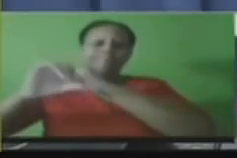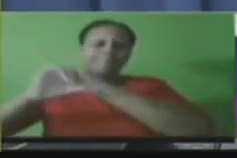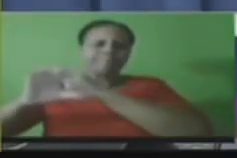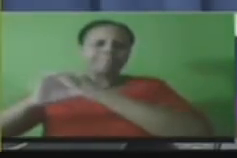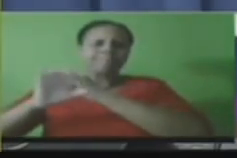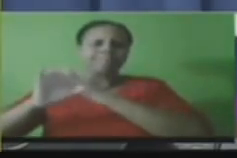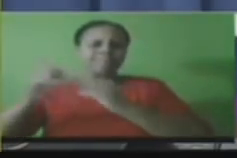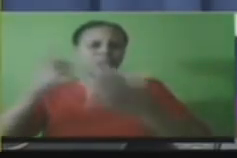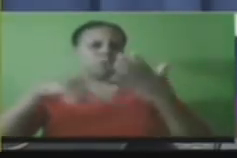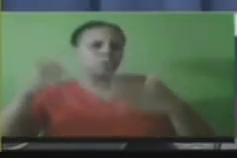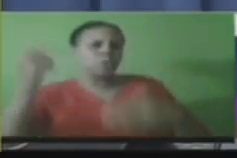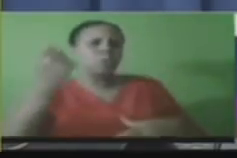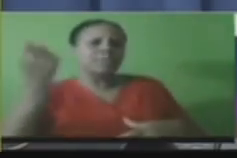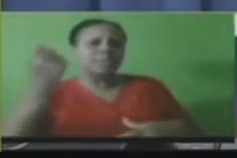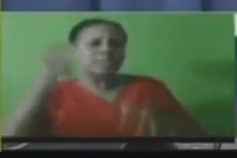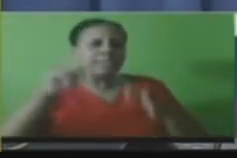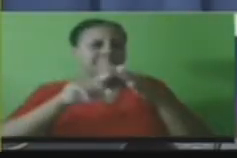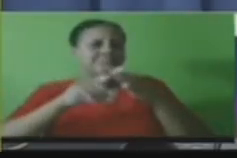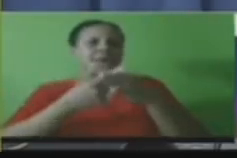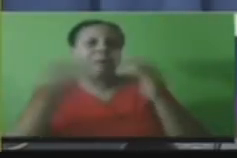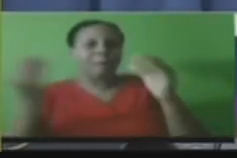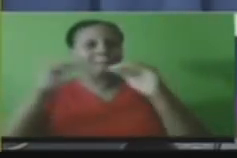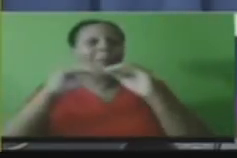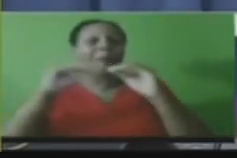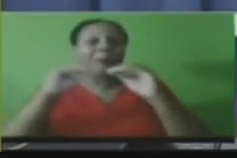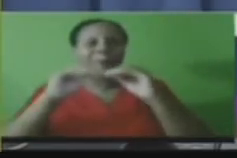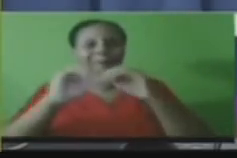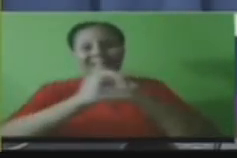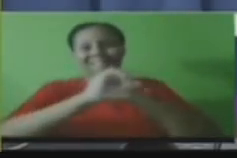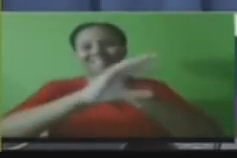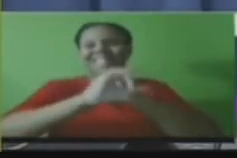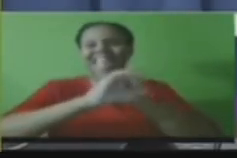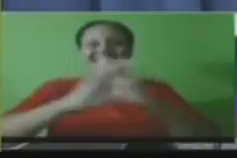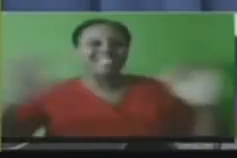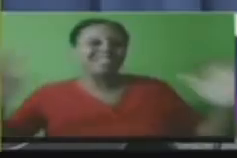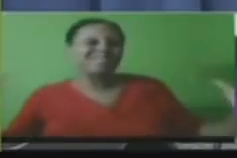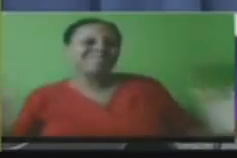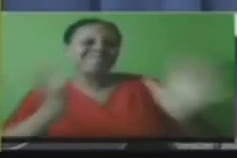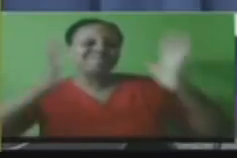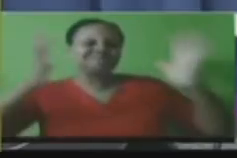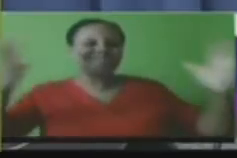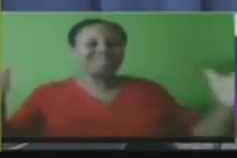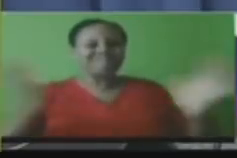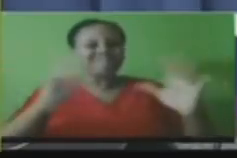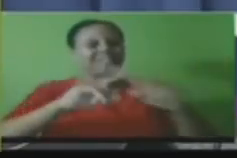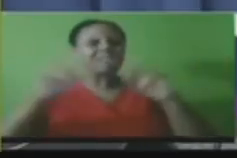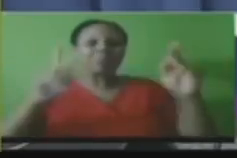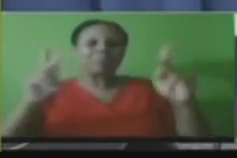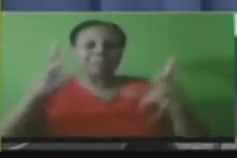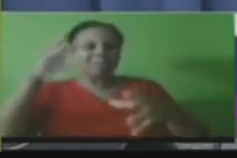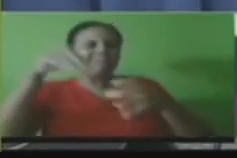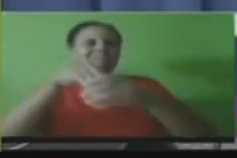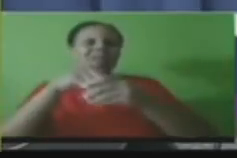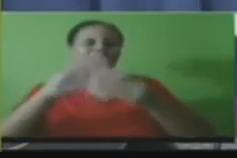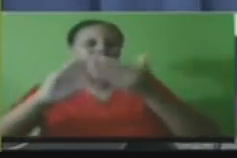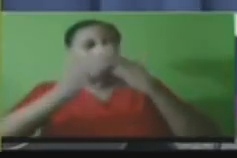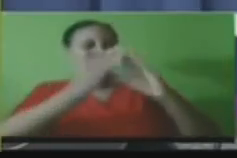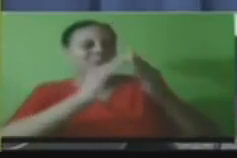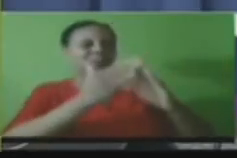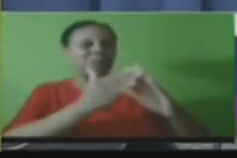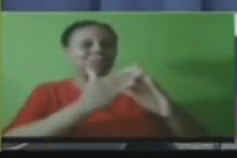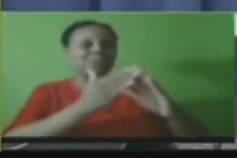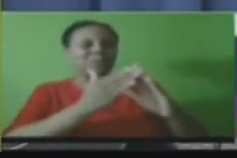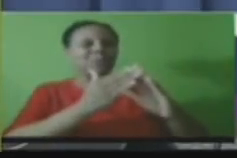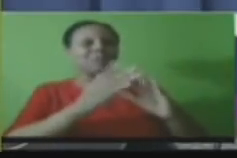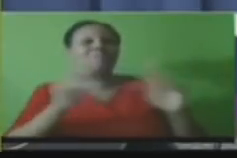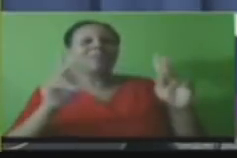who different communities look up to for guidance, talking to you, talking to their communities about